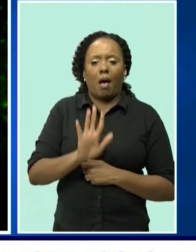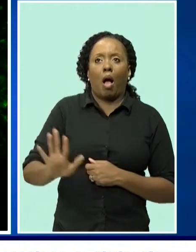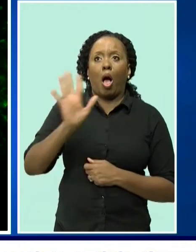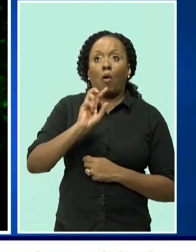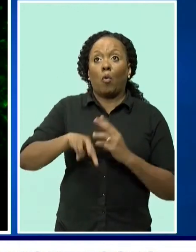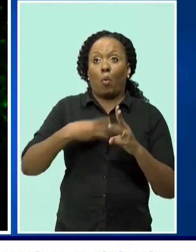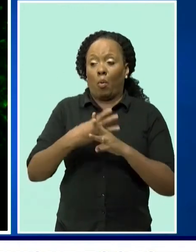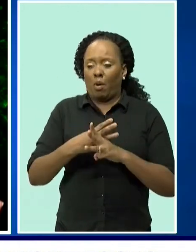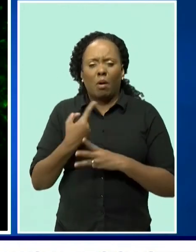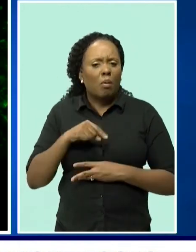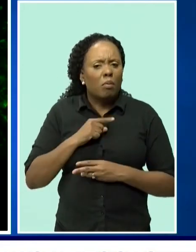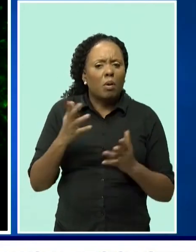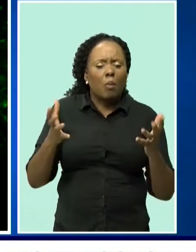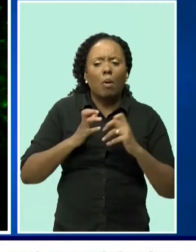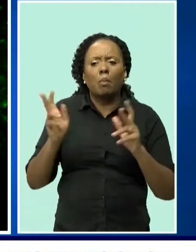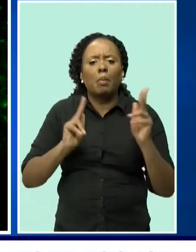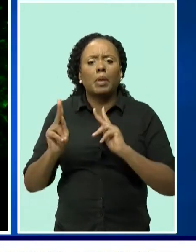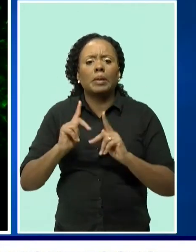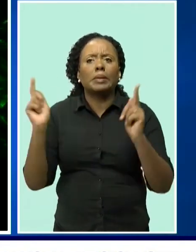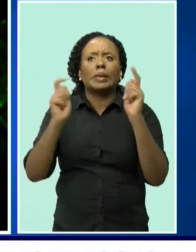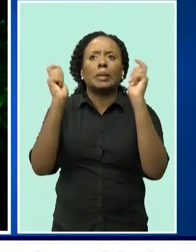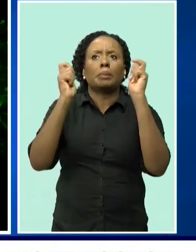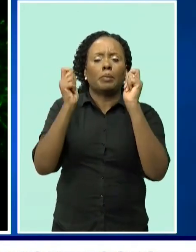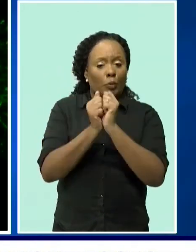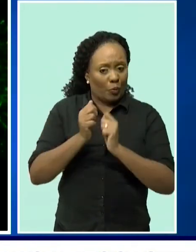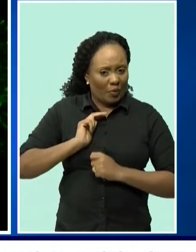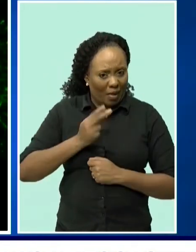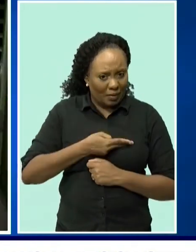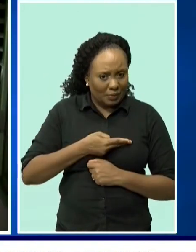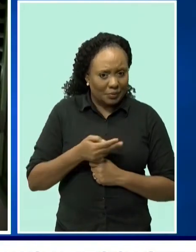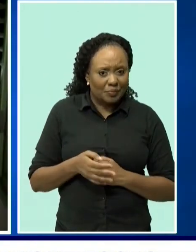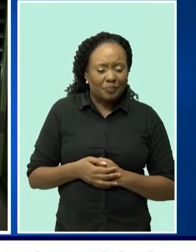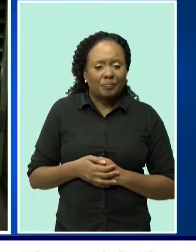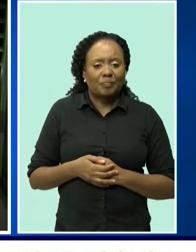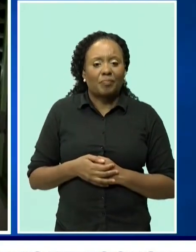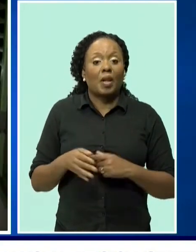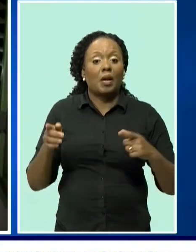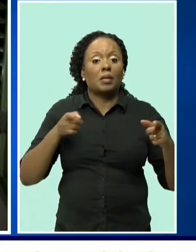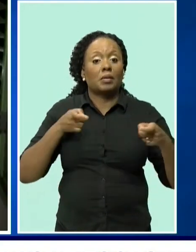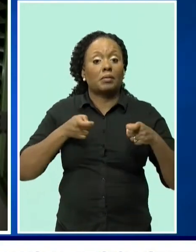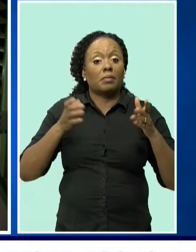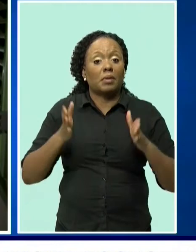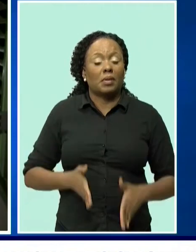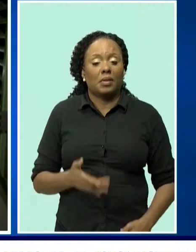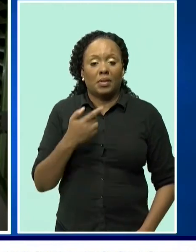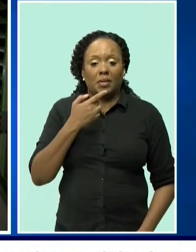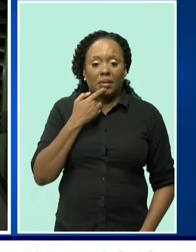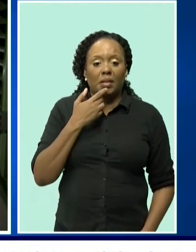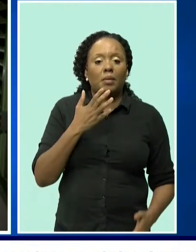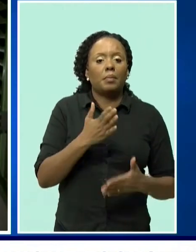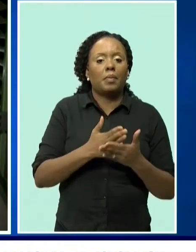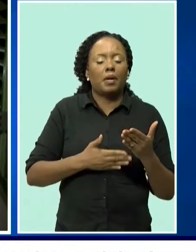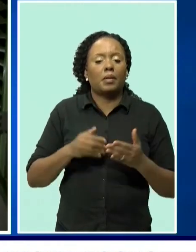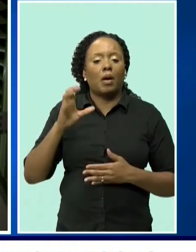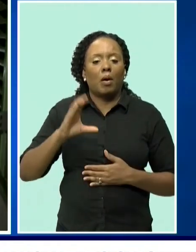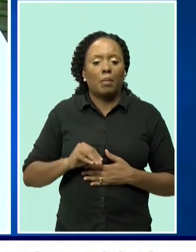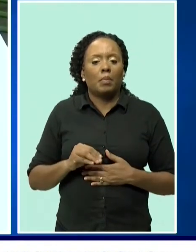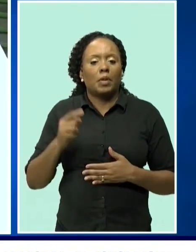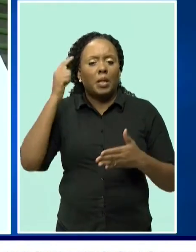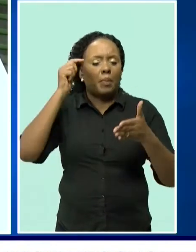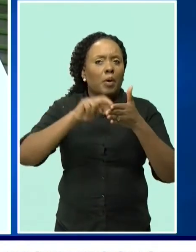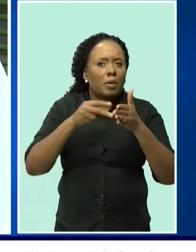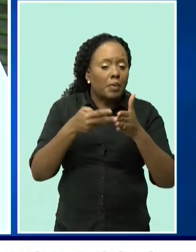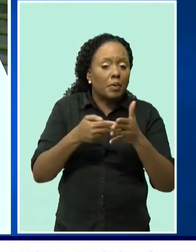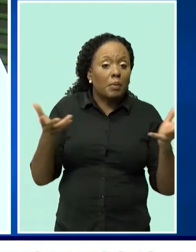parts of the world, and we want them to celebrate that with us. The managing director says part of the company's mandate is to reach out to the